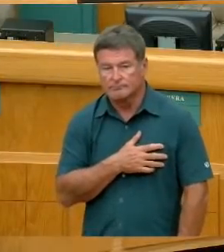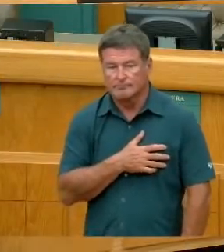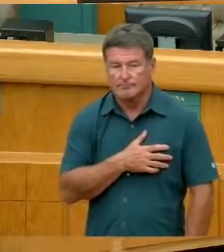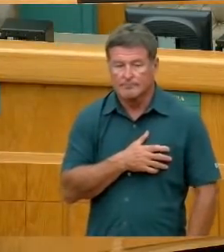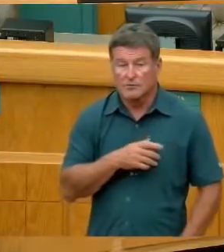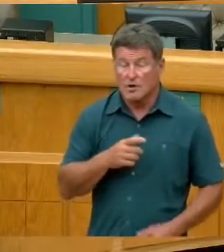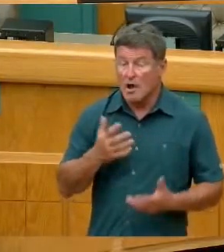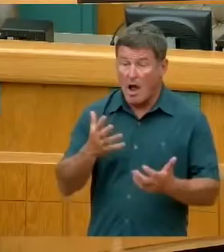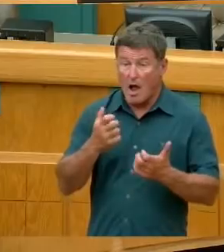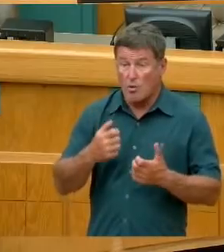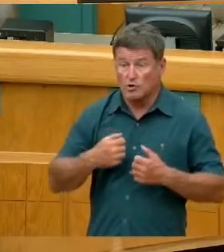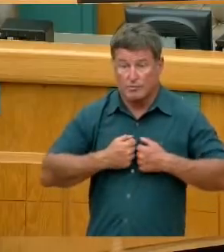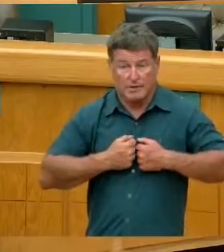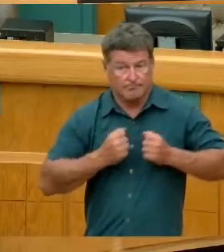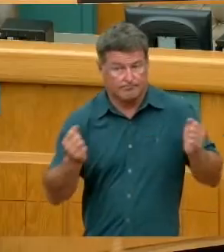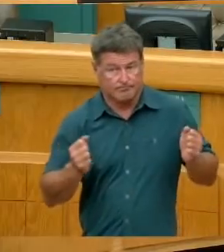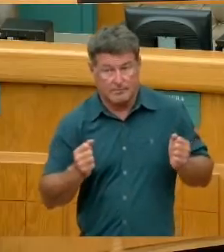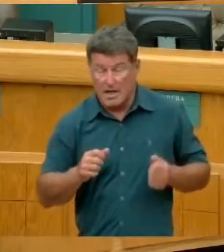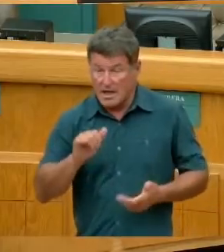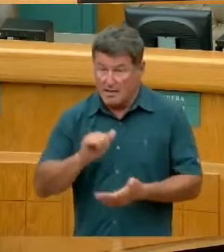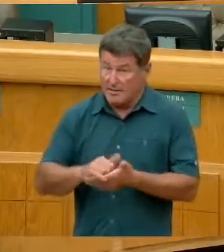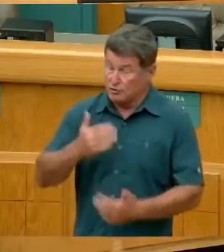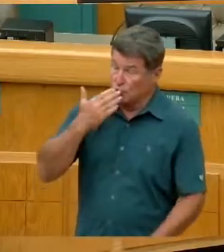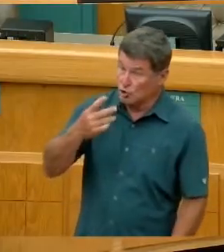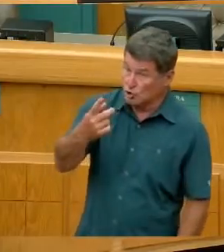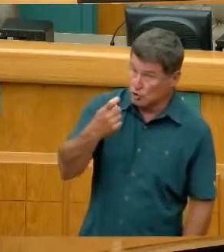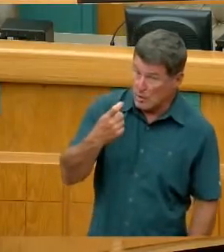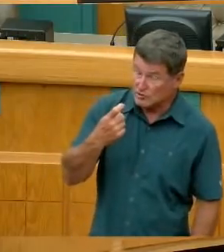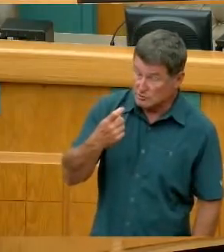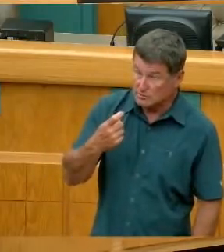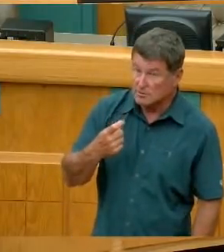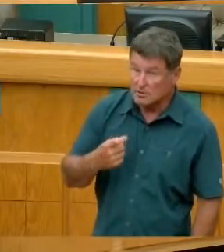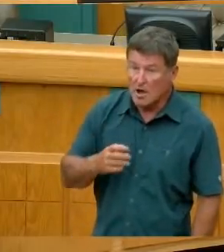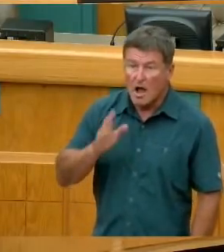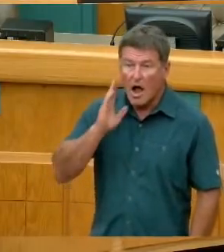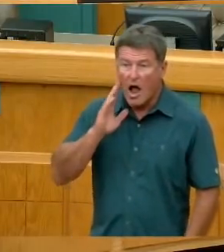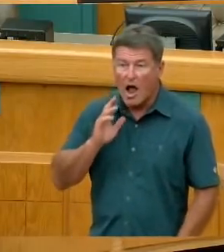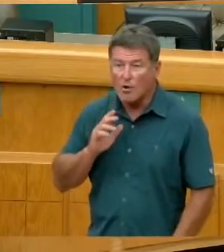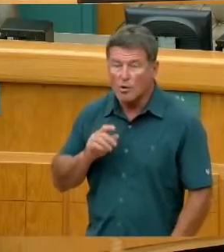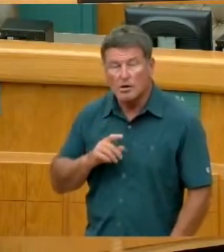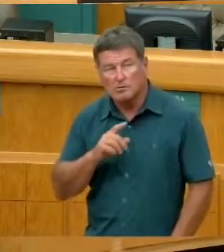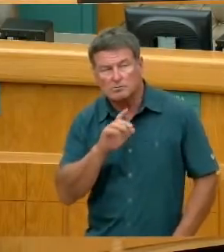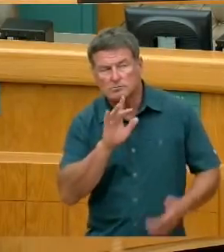But I'll tell you what, in the interest of transparency, you've asked the good question.